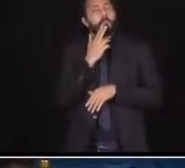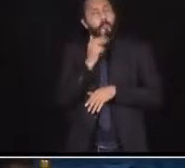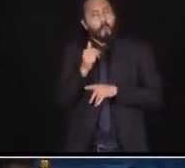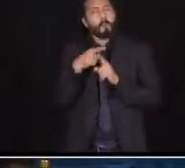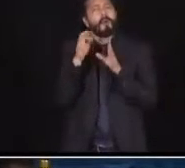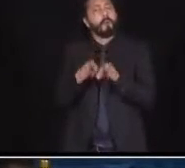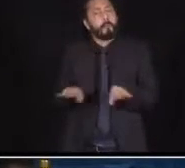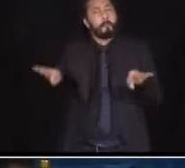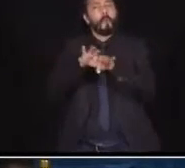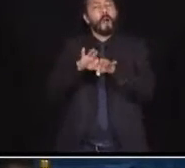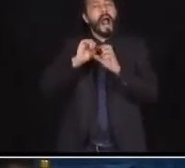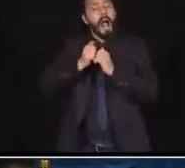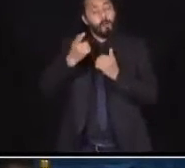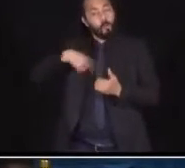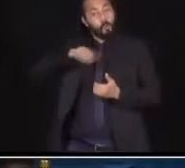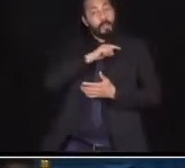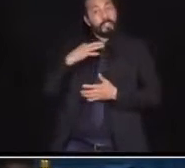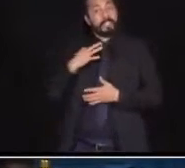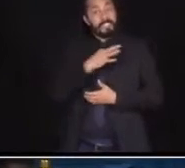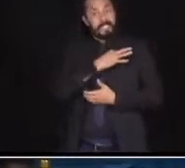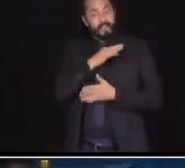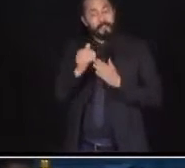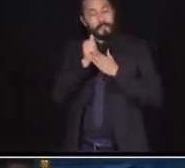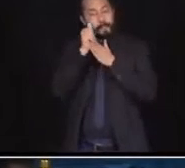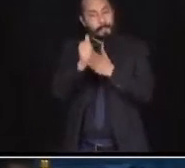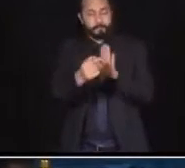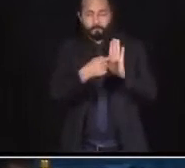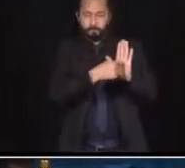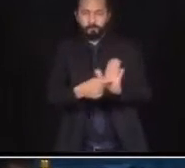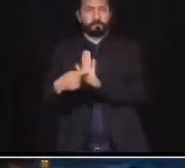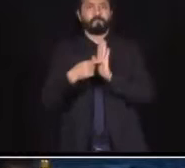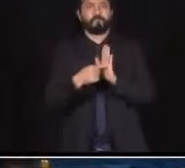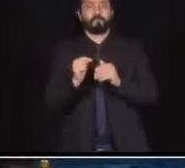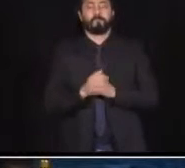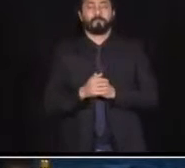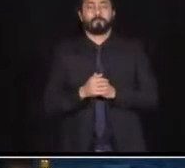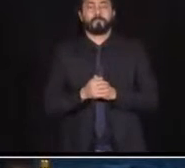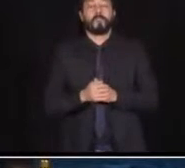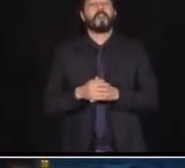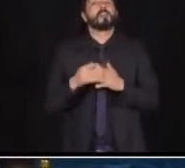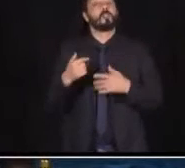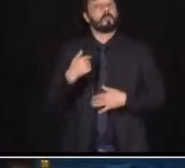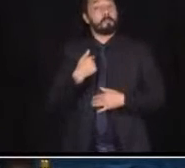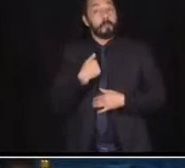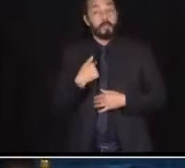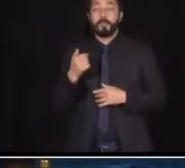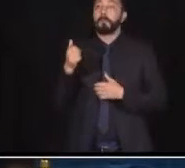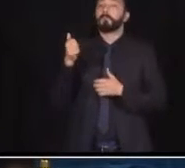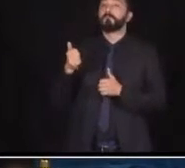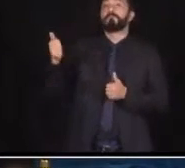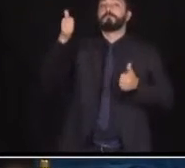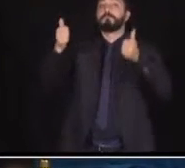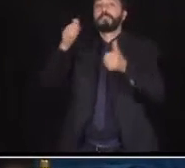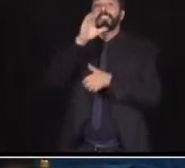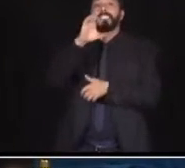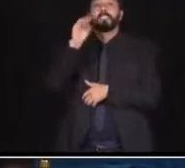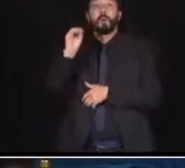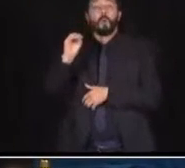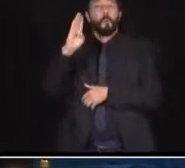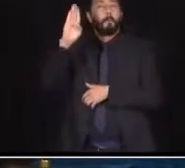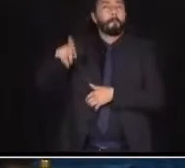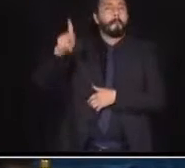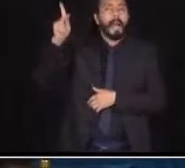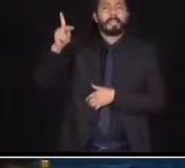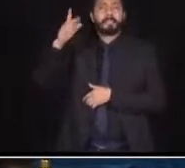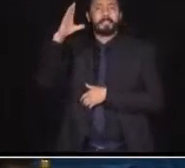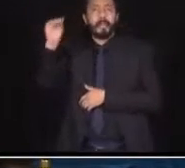example. And I am proud to see the CEOs of major companies and banks have agreed to help promote COVID Alert